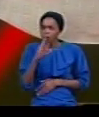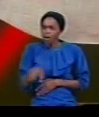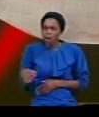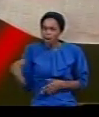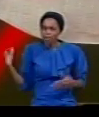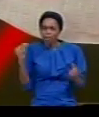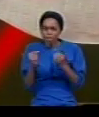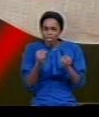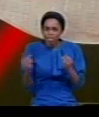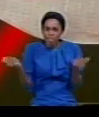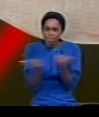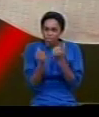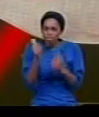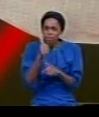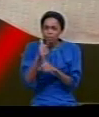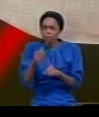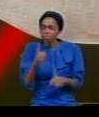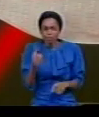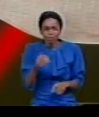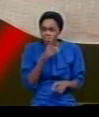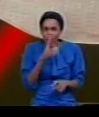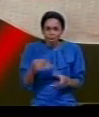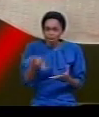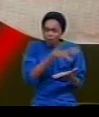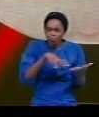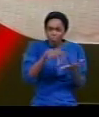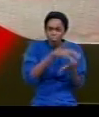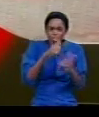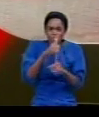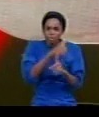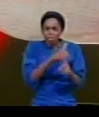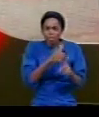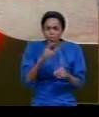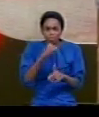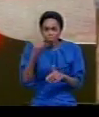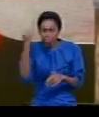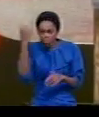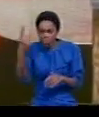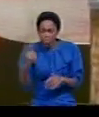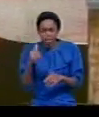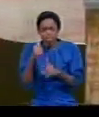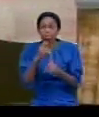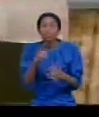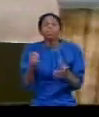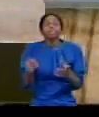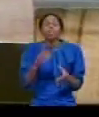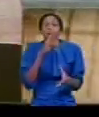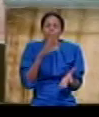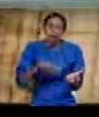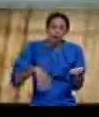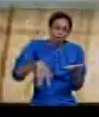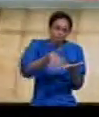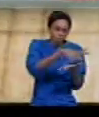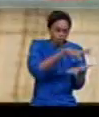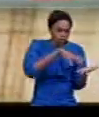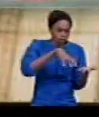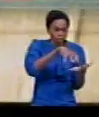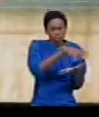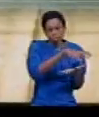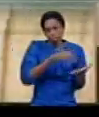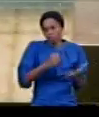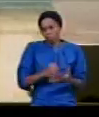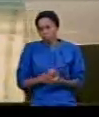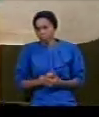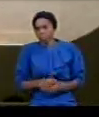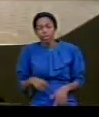yourself. Preacher, you don't even understand what you're saying. They are incoherent. Now, we must not